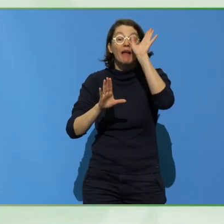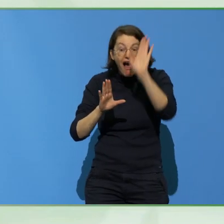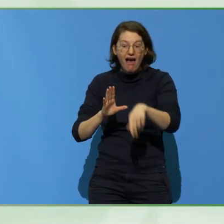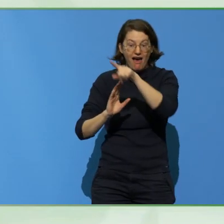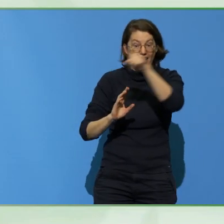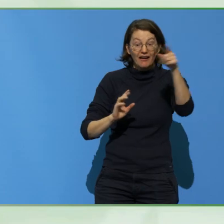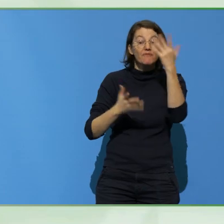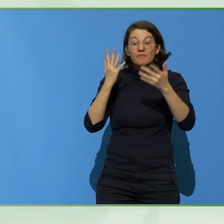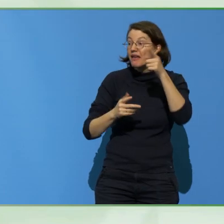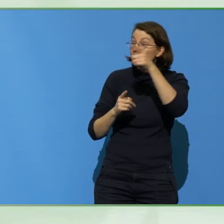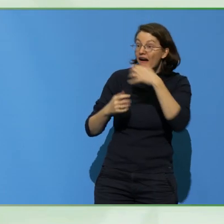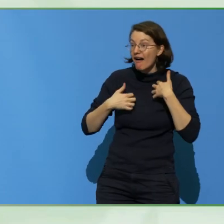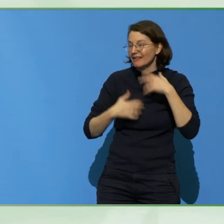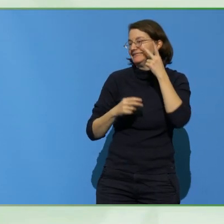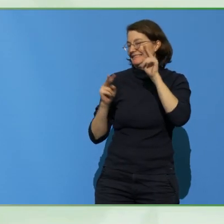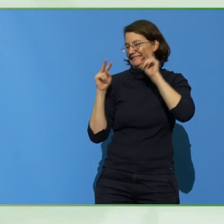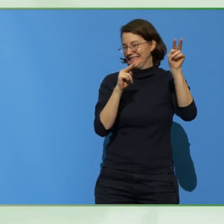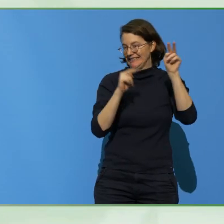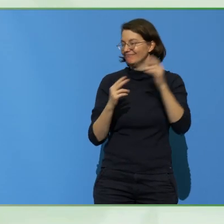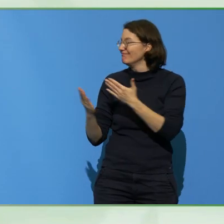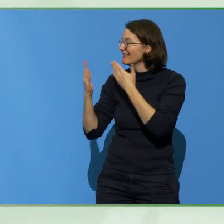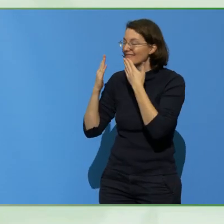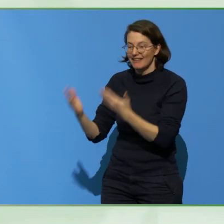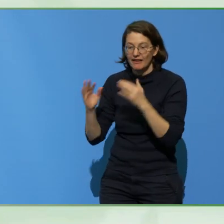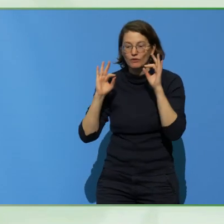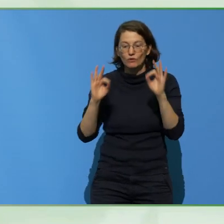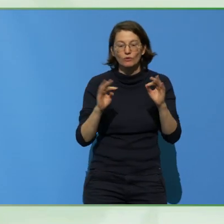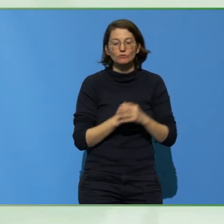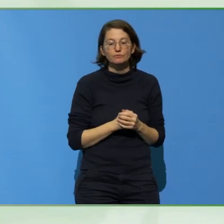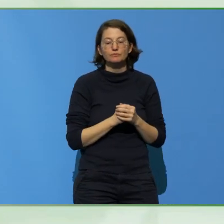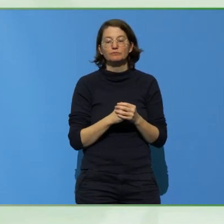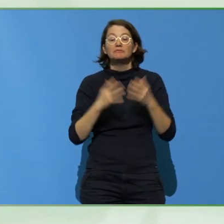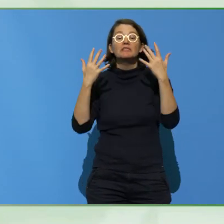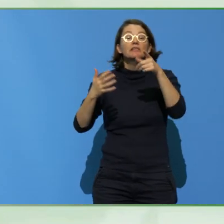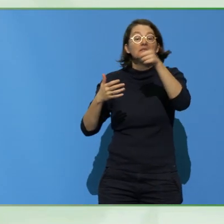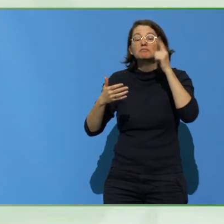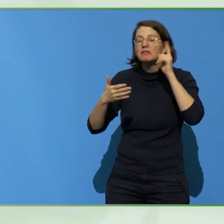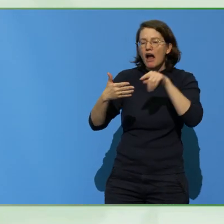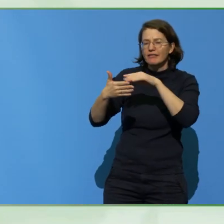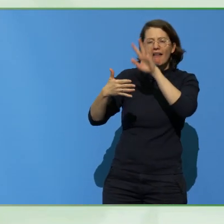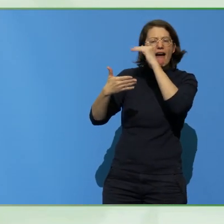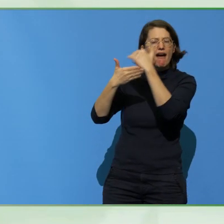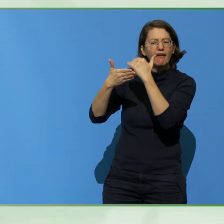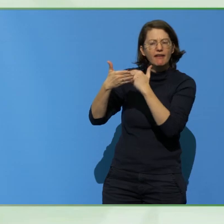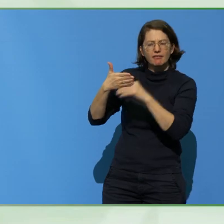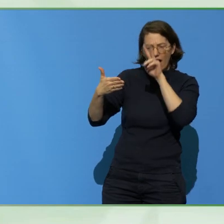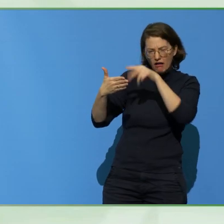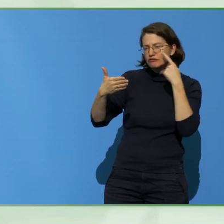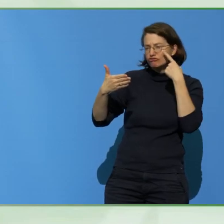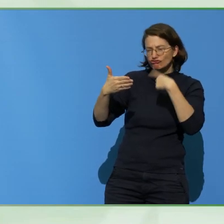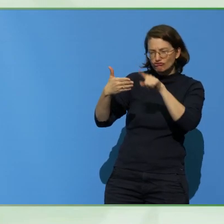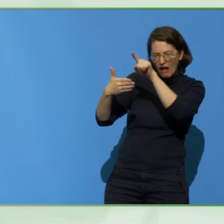because there is also one great accelerator that will be joining a fireside chat. It will be Chetan Kapoor from Tech